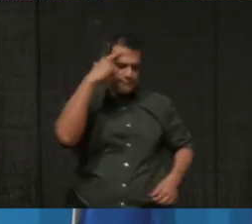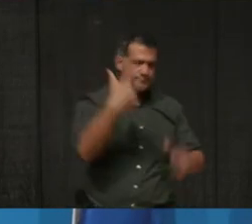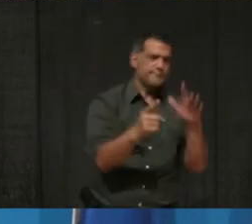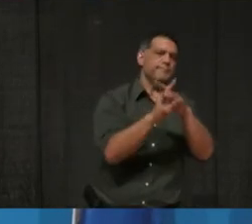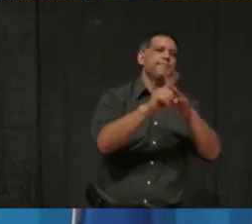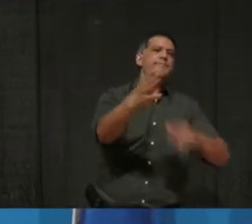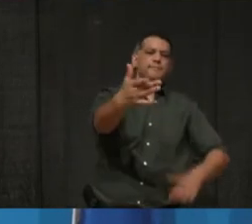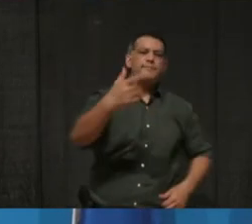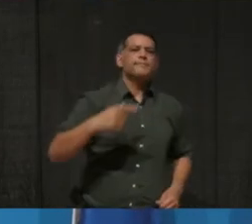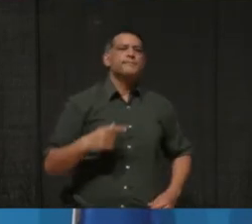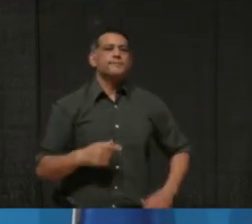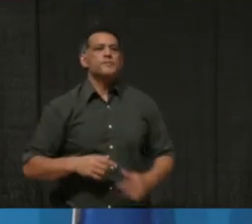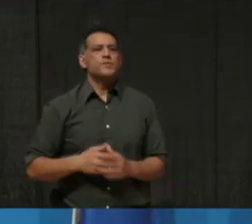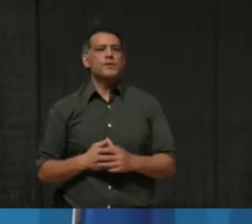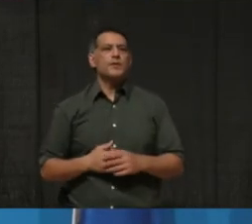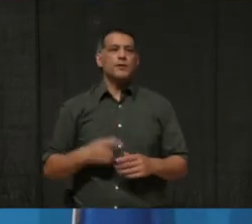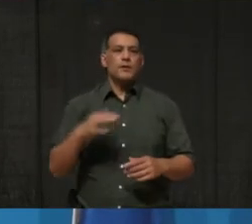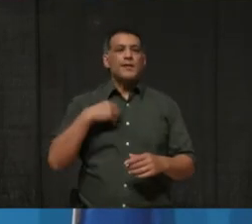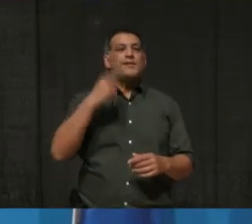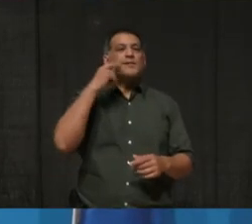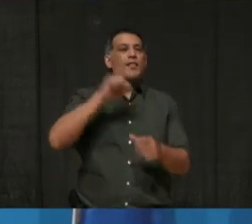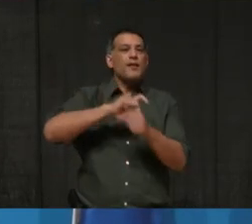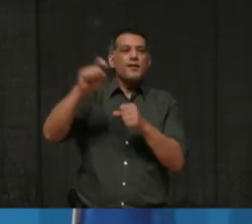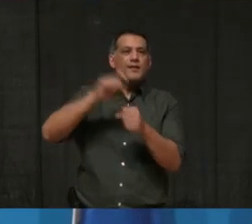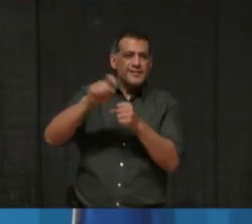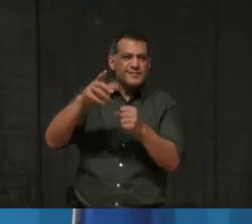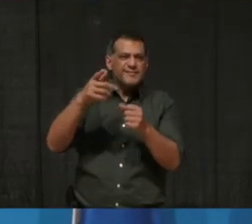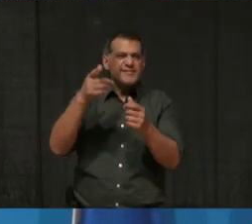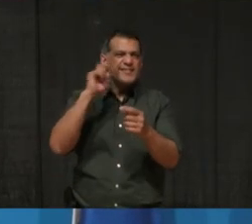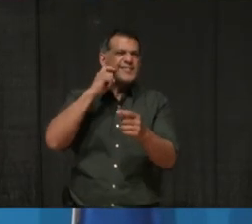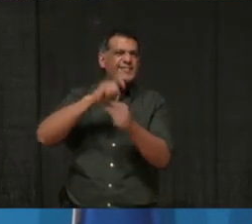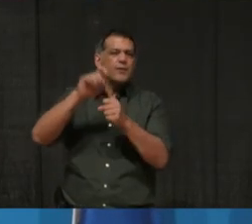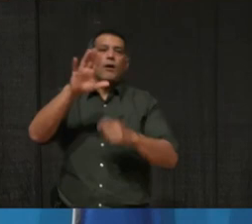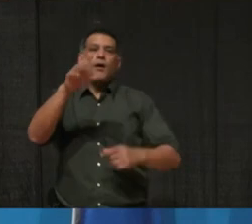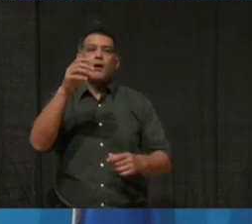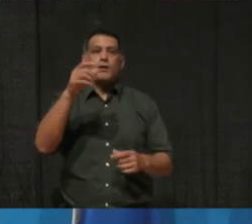calls, at least around revisiting non-essential items online.